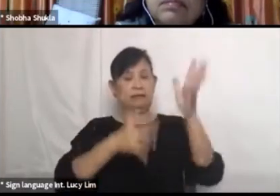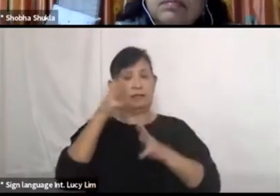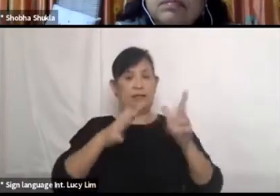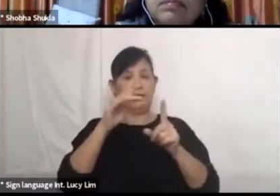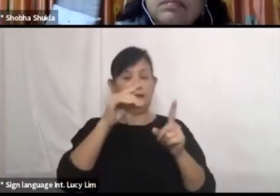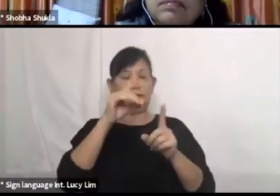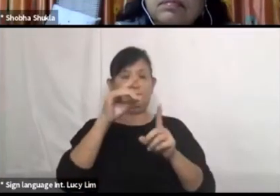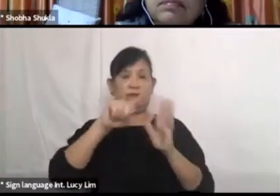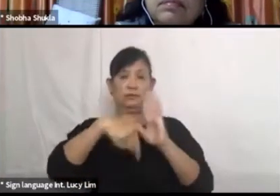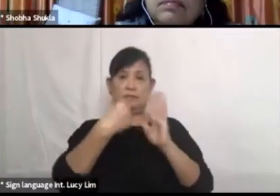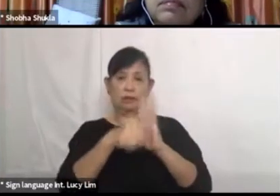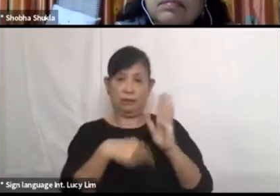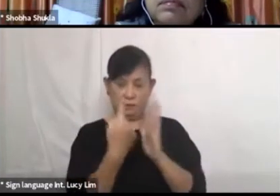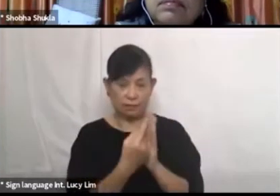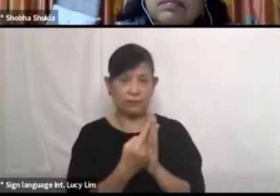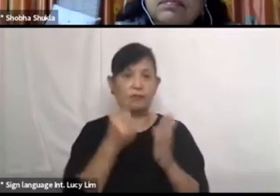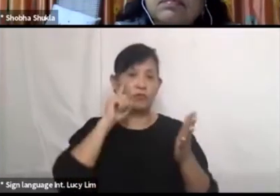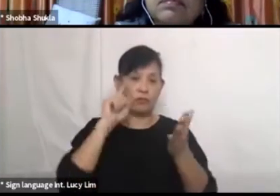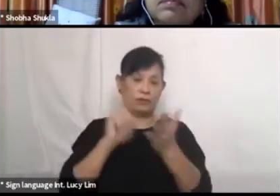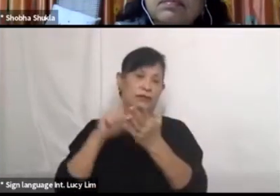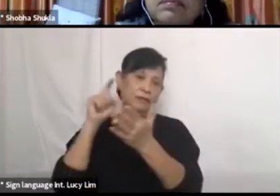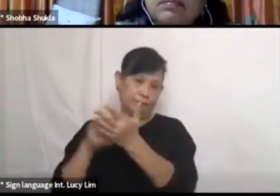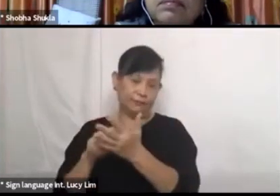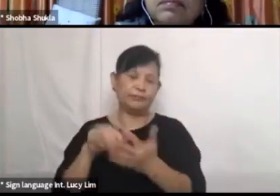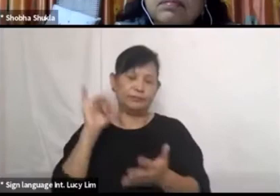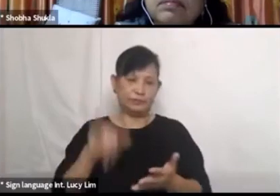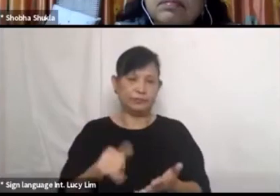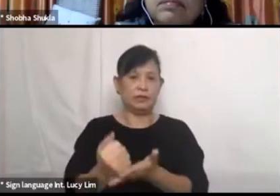then that will help people with